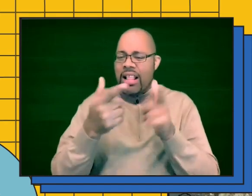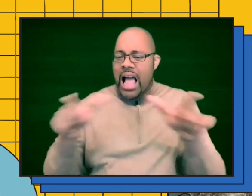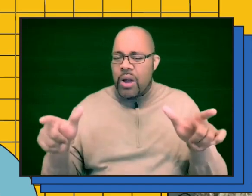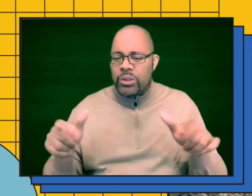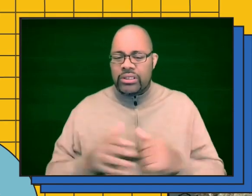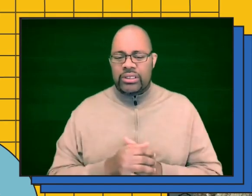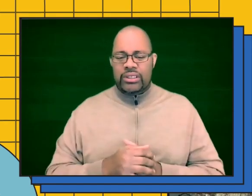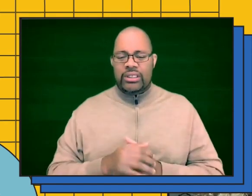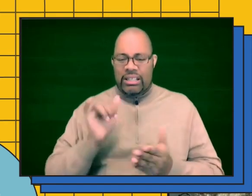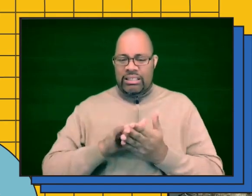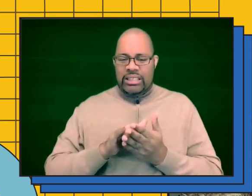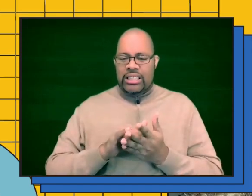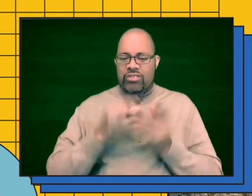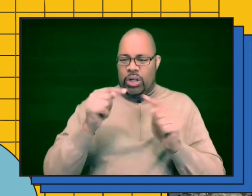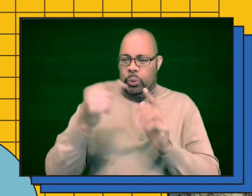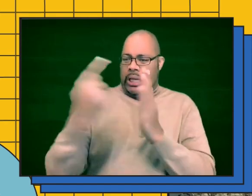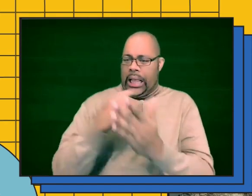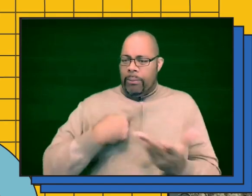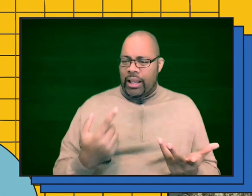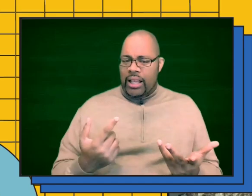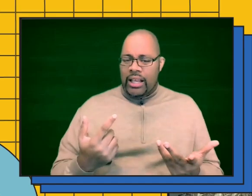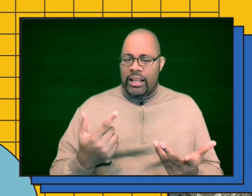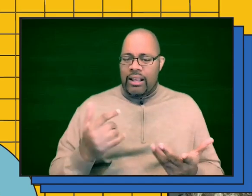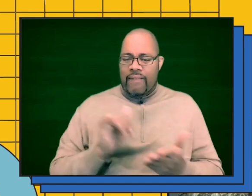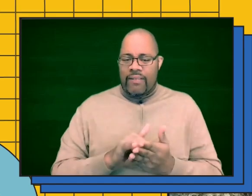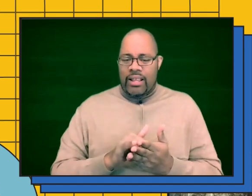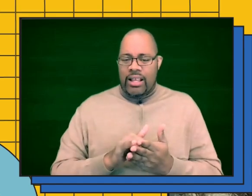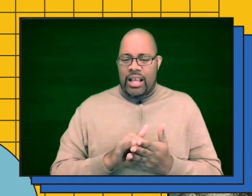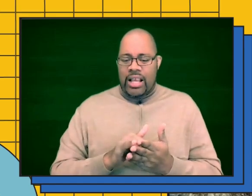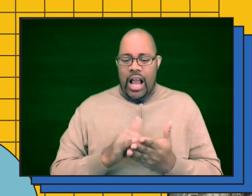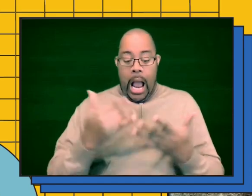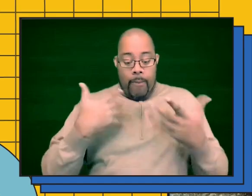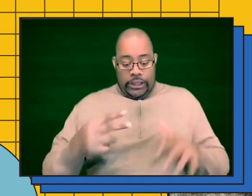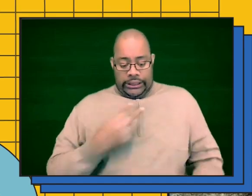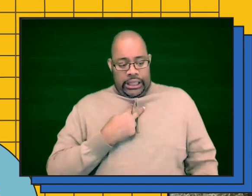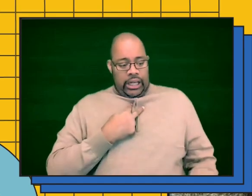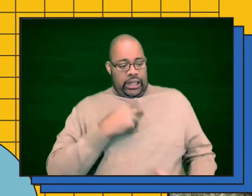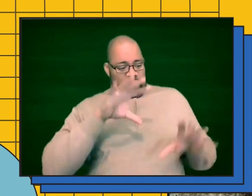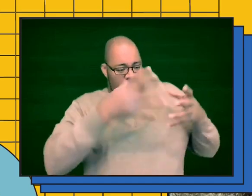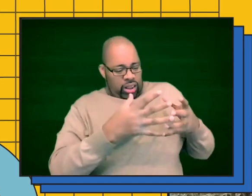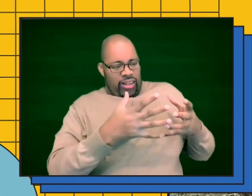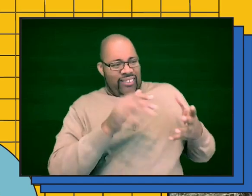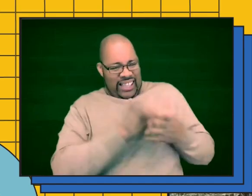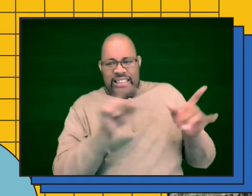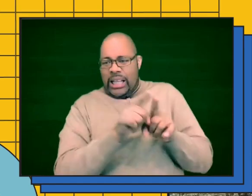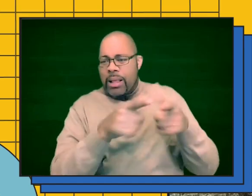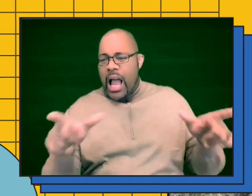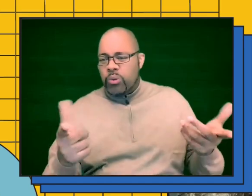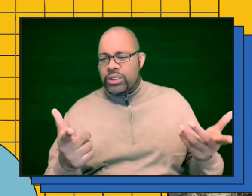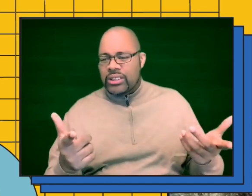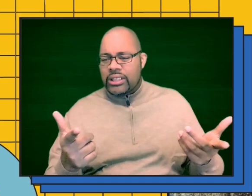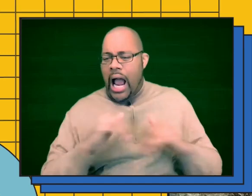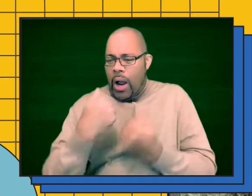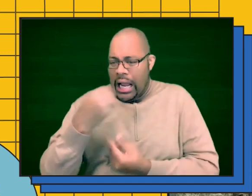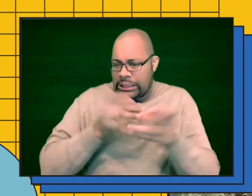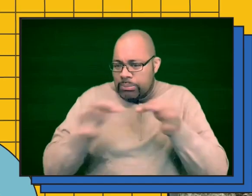heteropatriarchalizing capitalist constructs that are trying to kill me. The net I am already caught in, so to speak. So